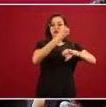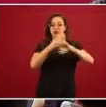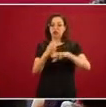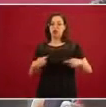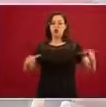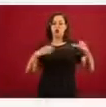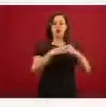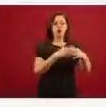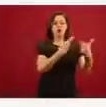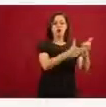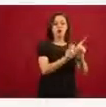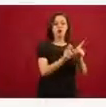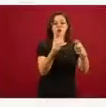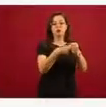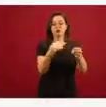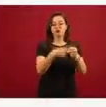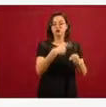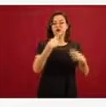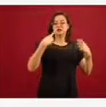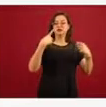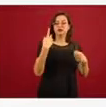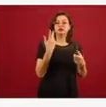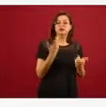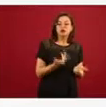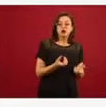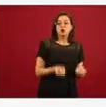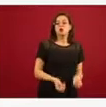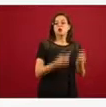Here we have the distribution of the fatalities